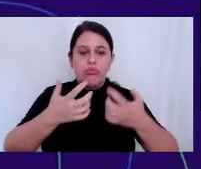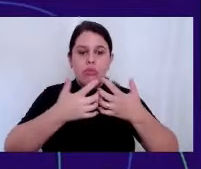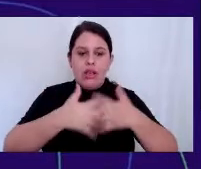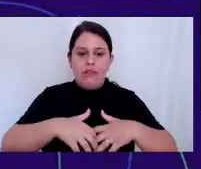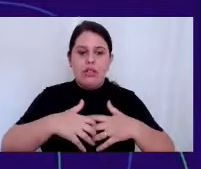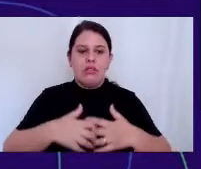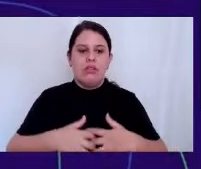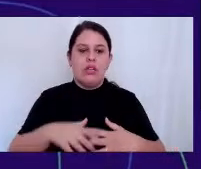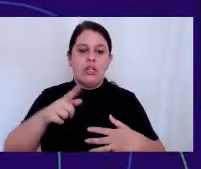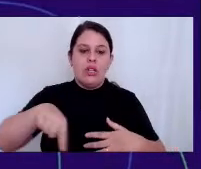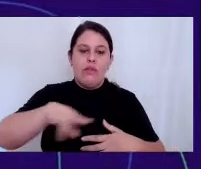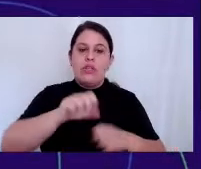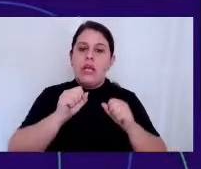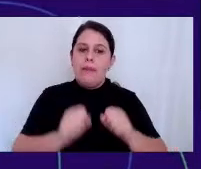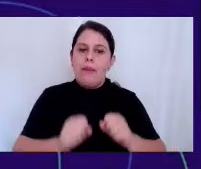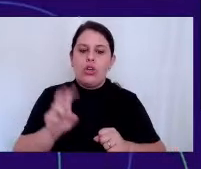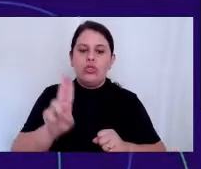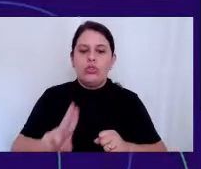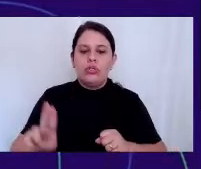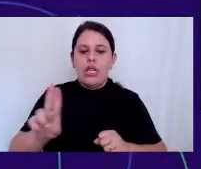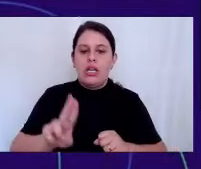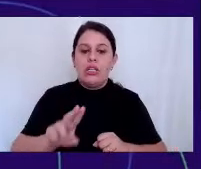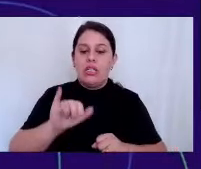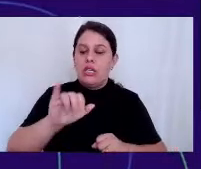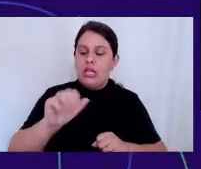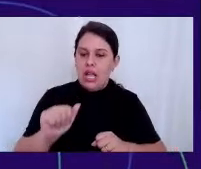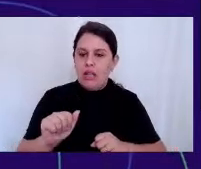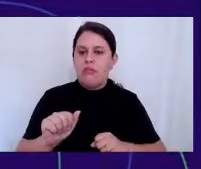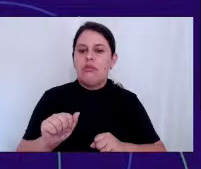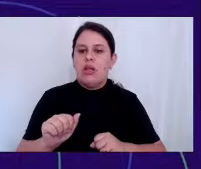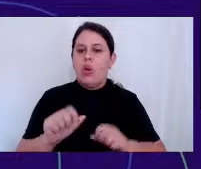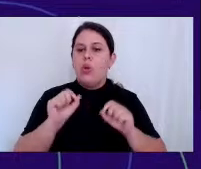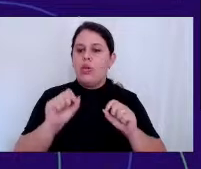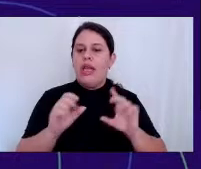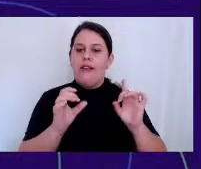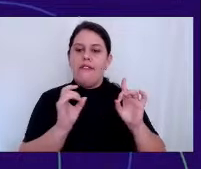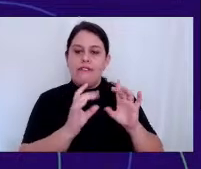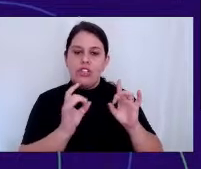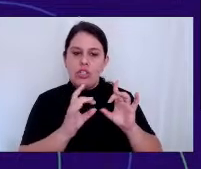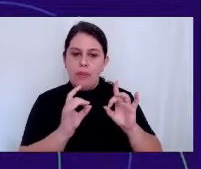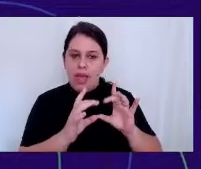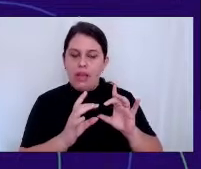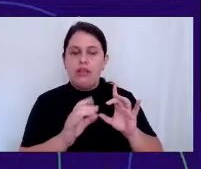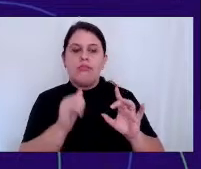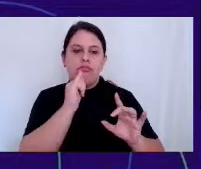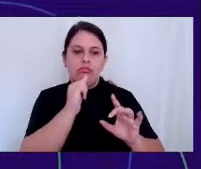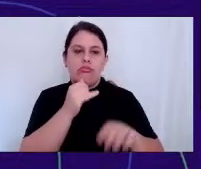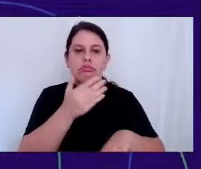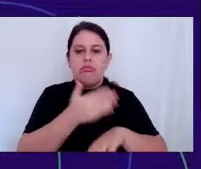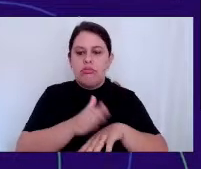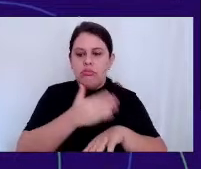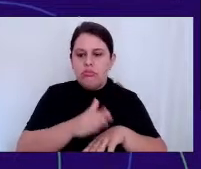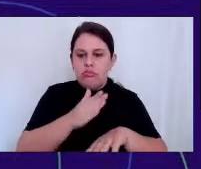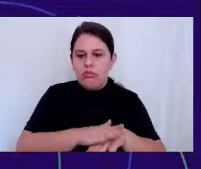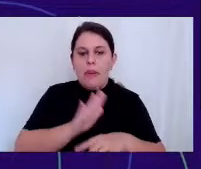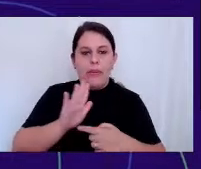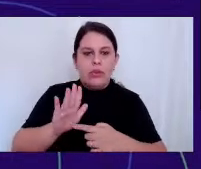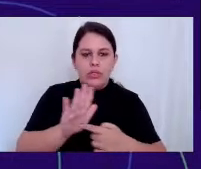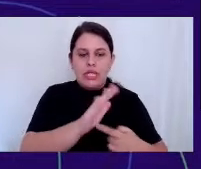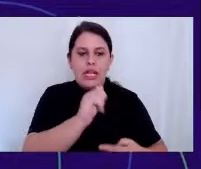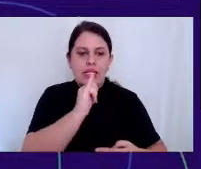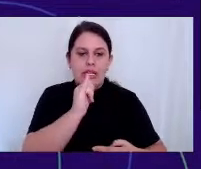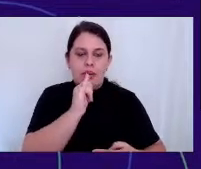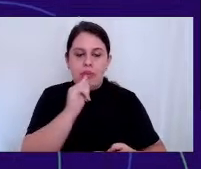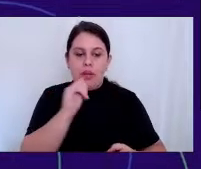with actionable steps, and we'll show you an example of that in just a second. It can even provide models and annotated